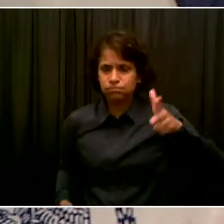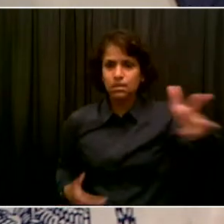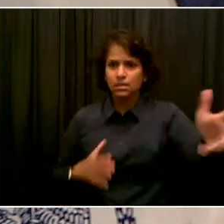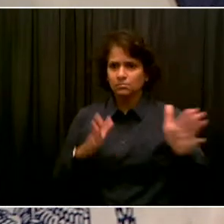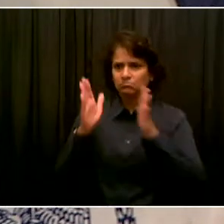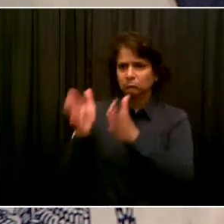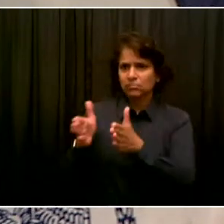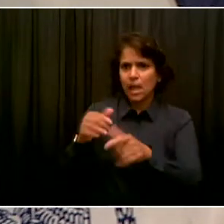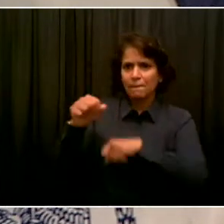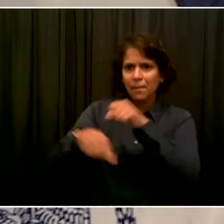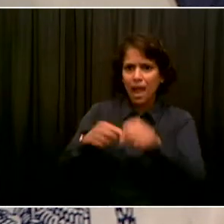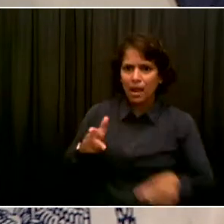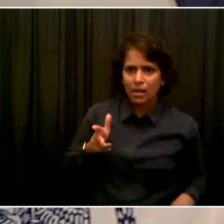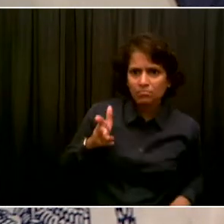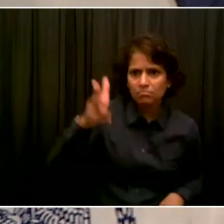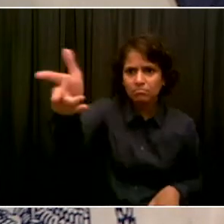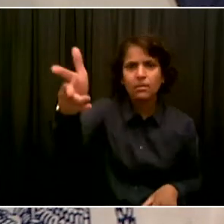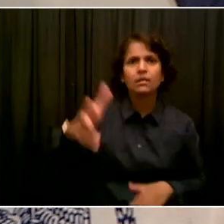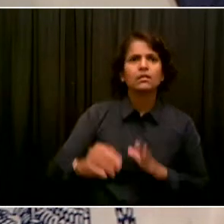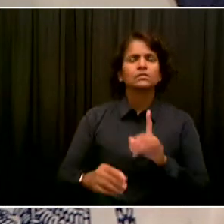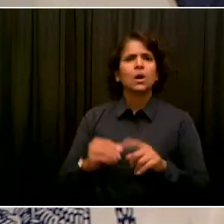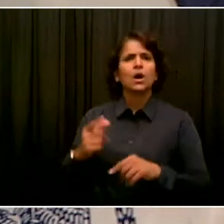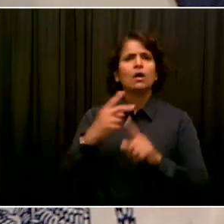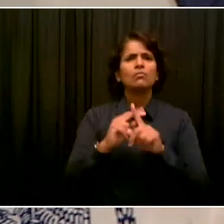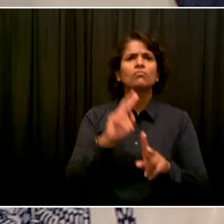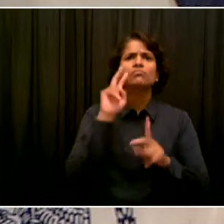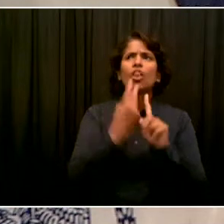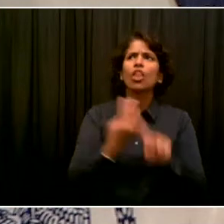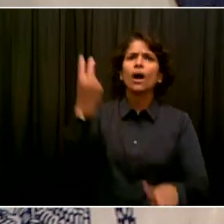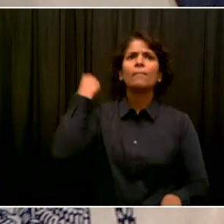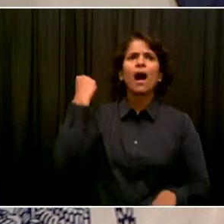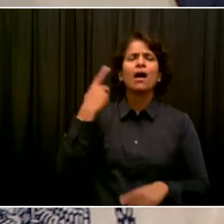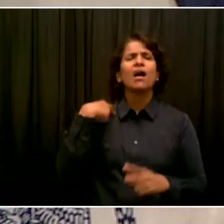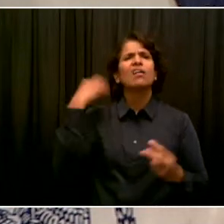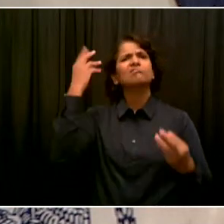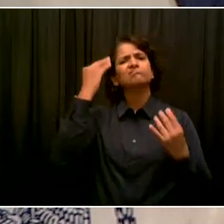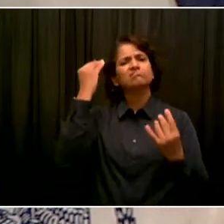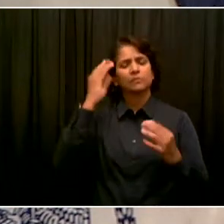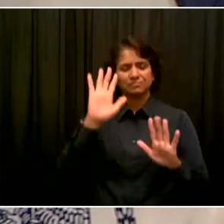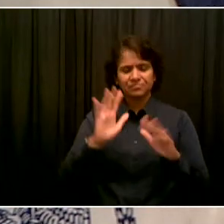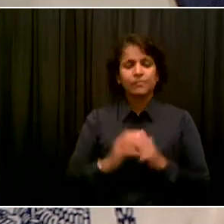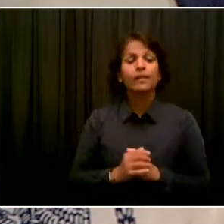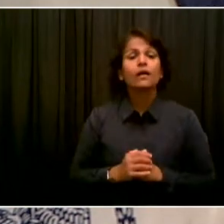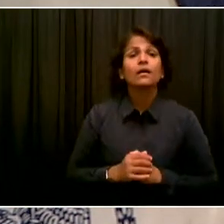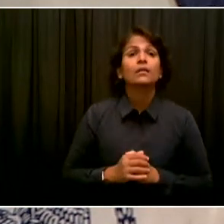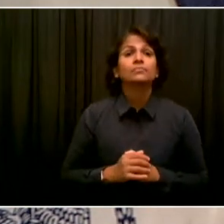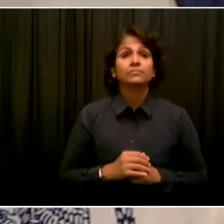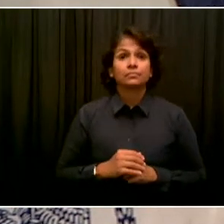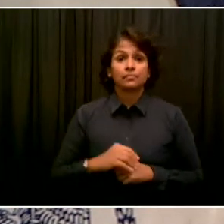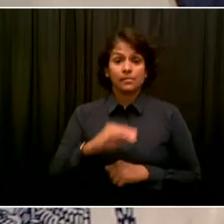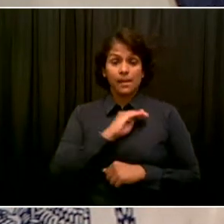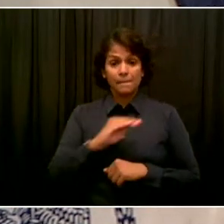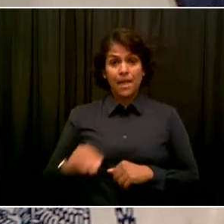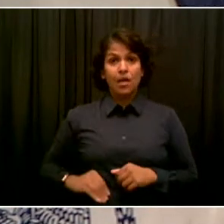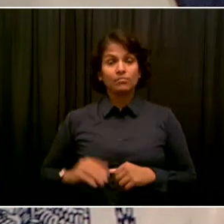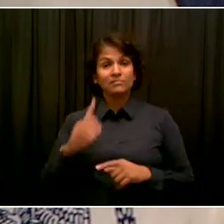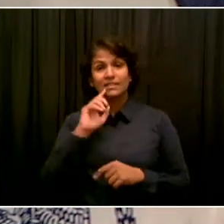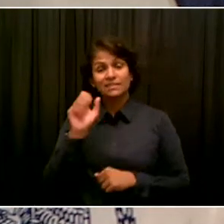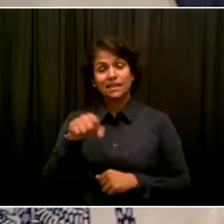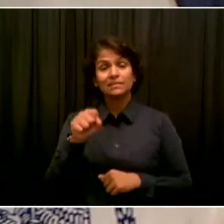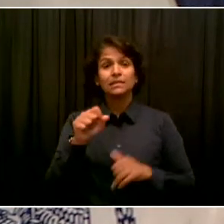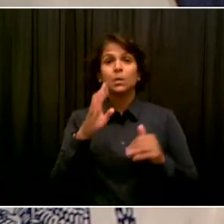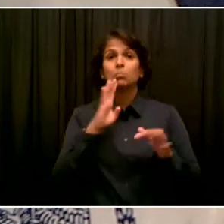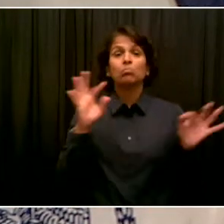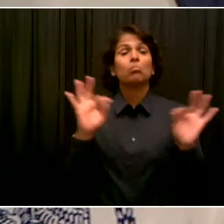Steve, and it's really important. And before I talk about the legacy, I want to say there's a lot of pain out there, and I've met with a lot of